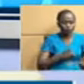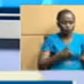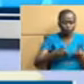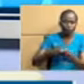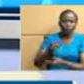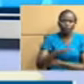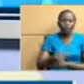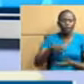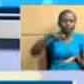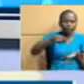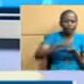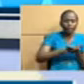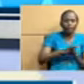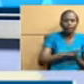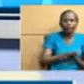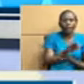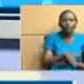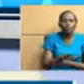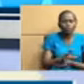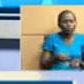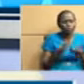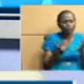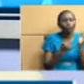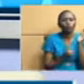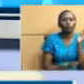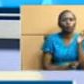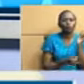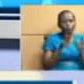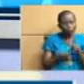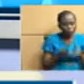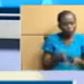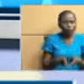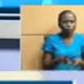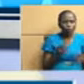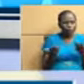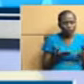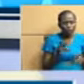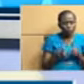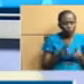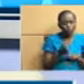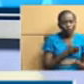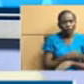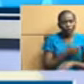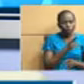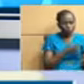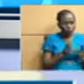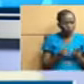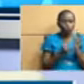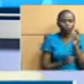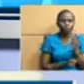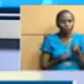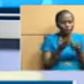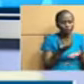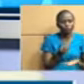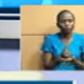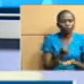areas, like sanitizing areas, that would give jobs to people who are out of their ordinary jobs, to be able to enable